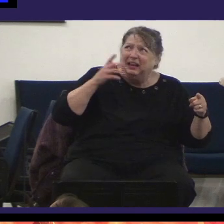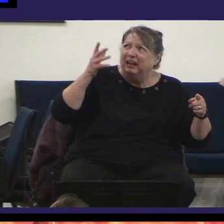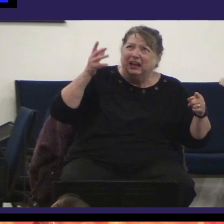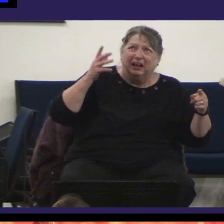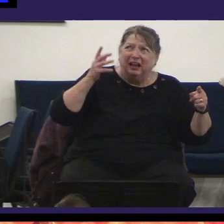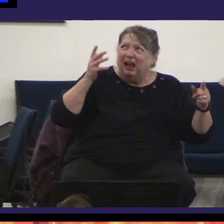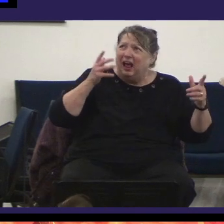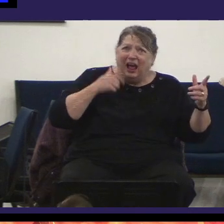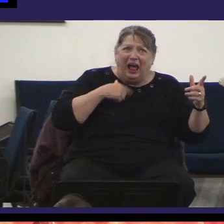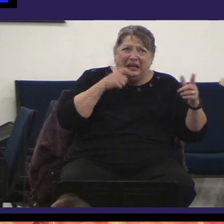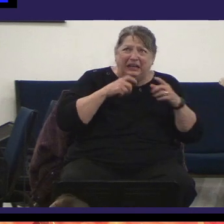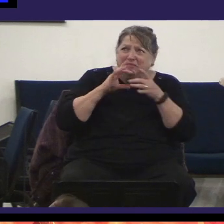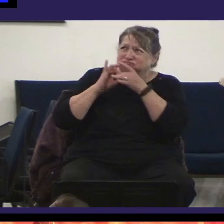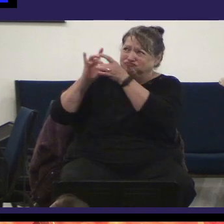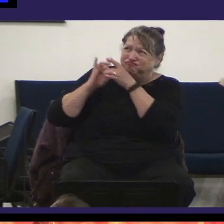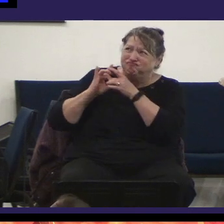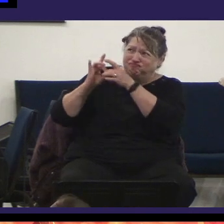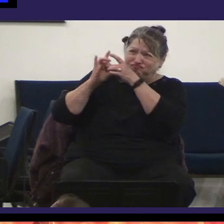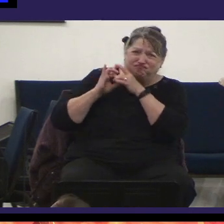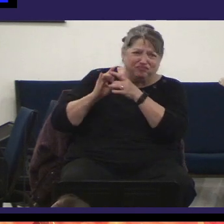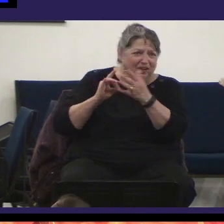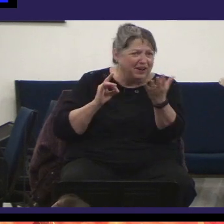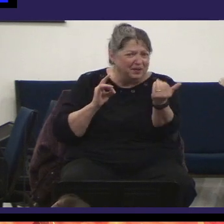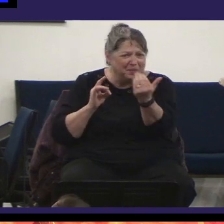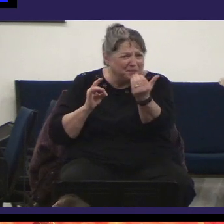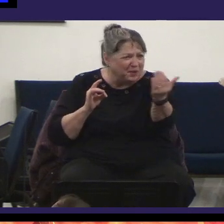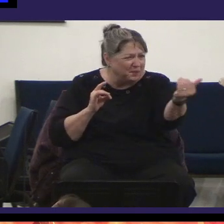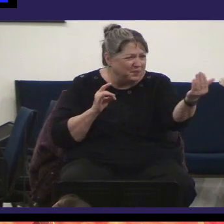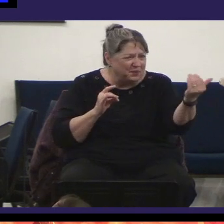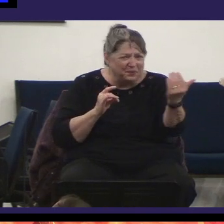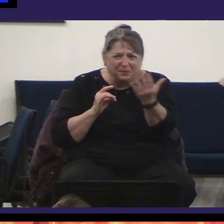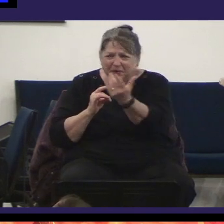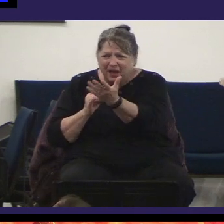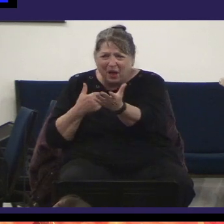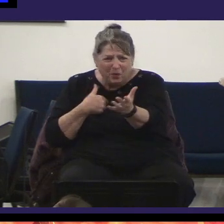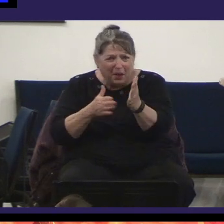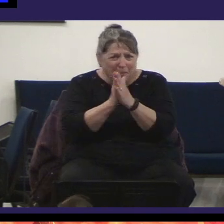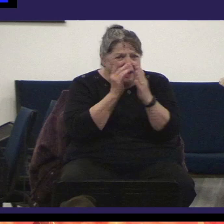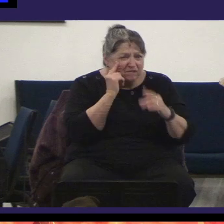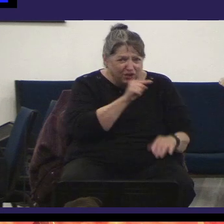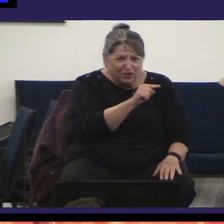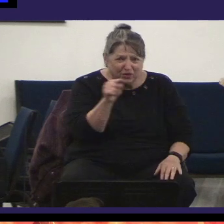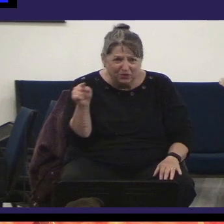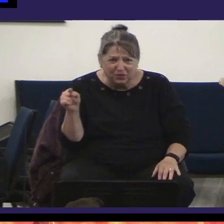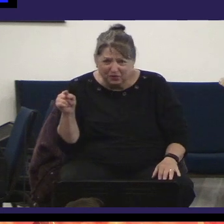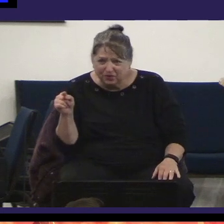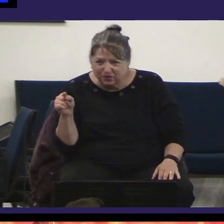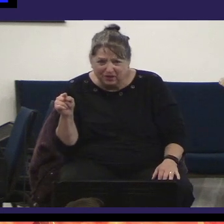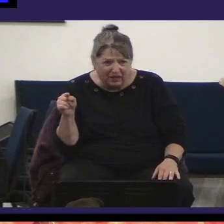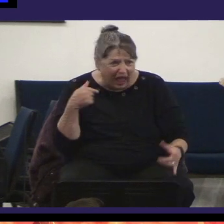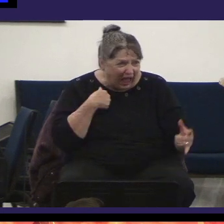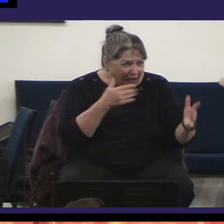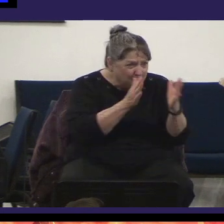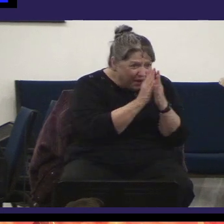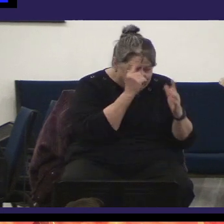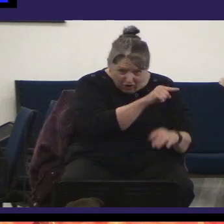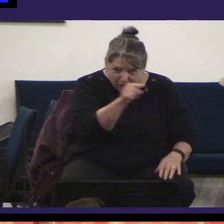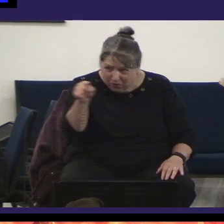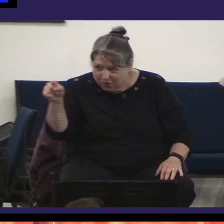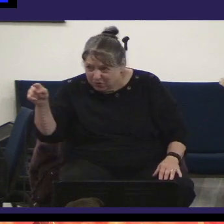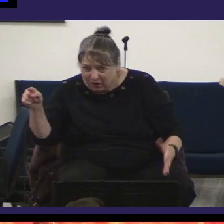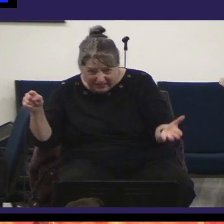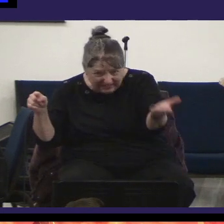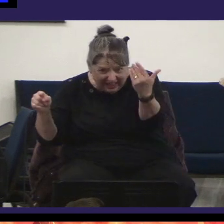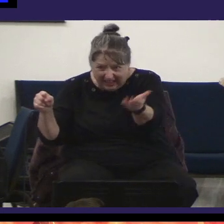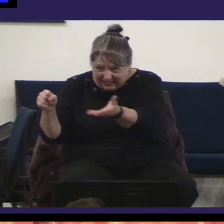and comes. Just stand. Let's get you to be prayed for. Let's get you to be prayed for.